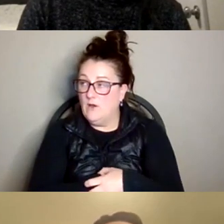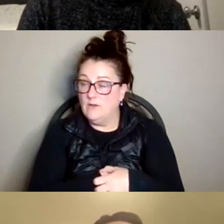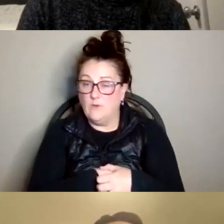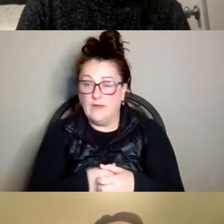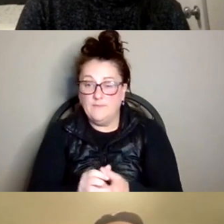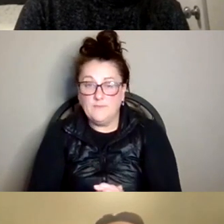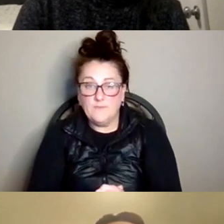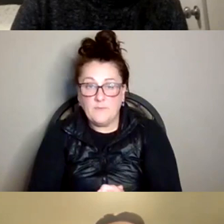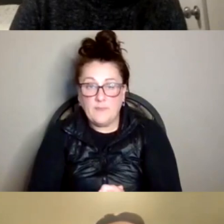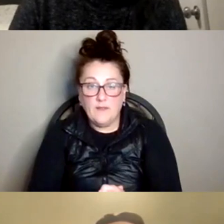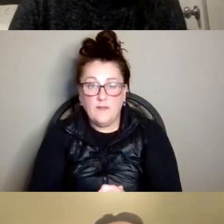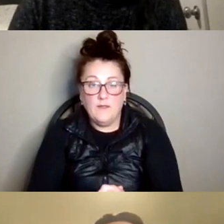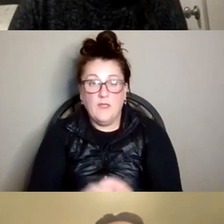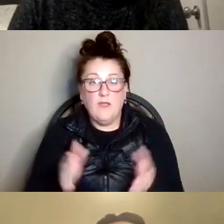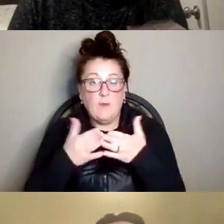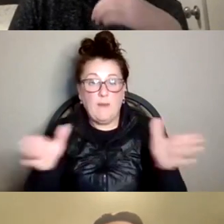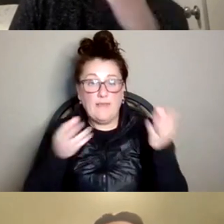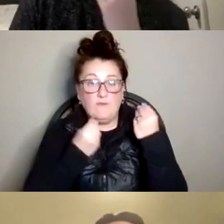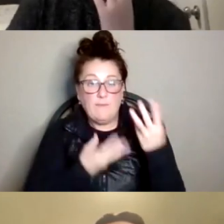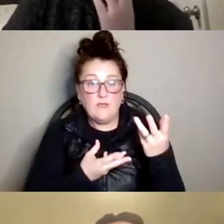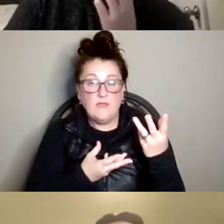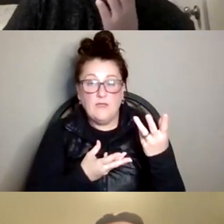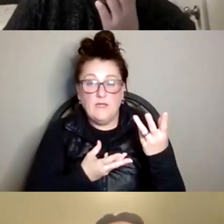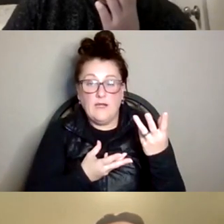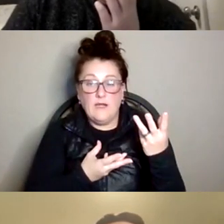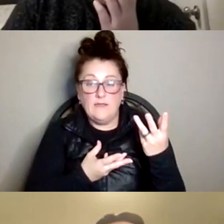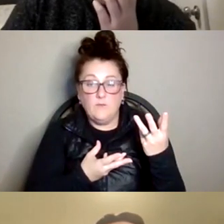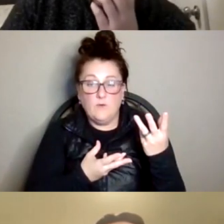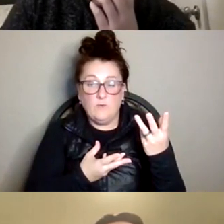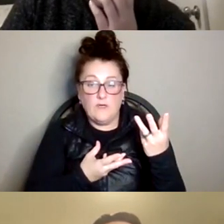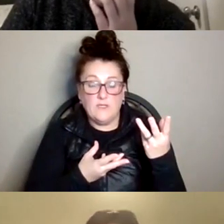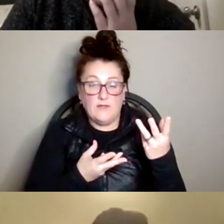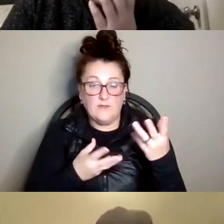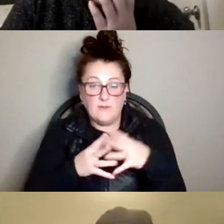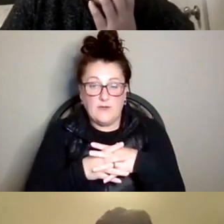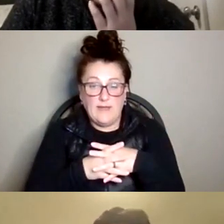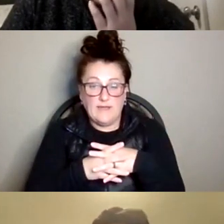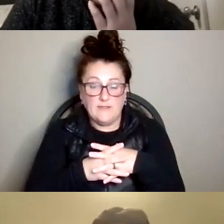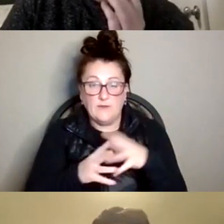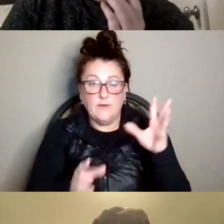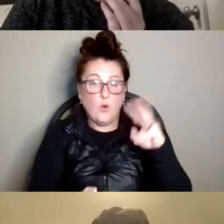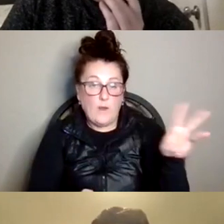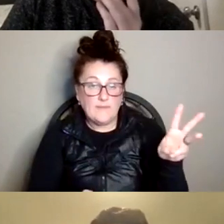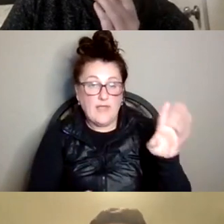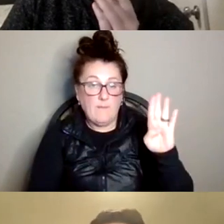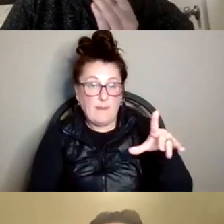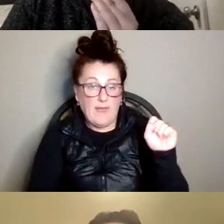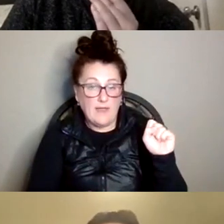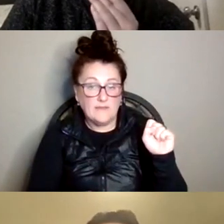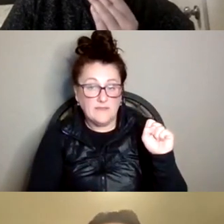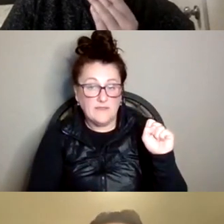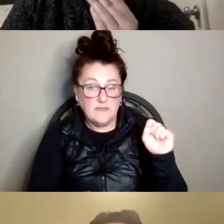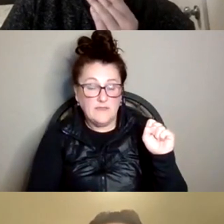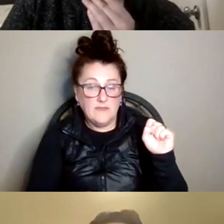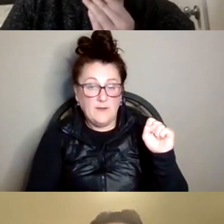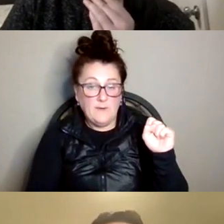And actually, in terms of public information, this piece is probably good to mention. The website for the BPS search is actually very